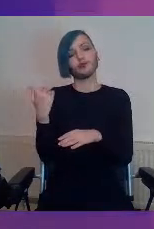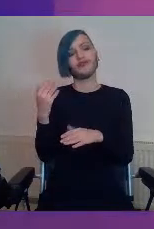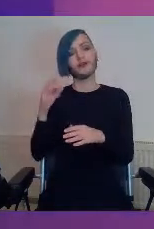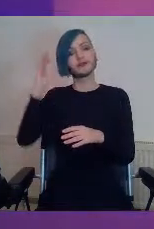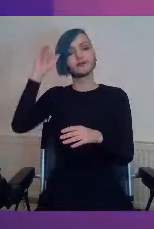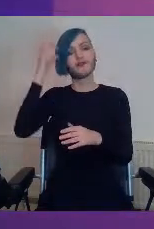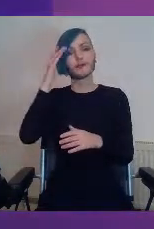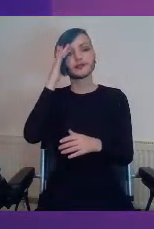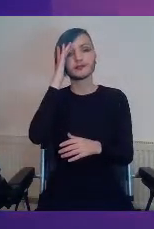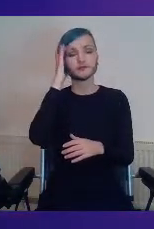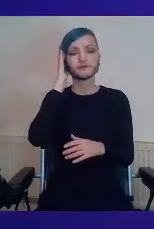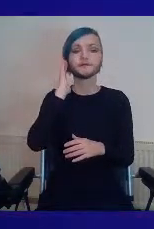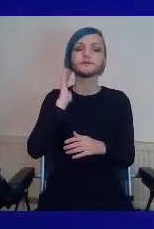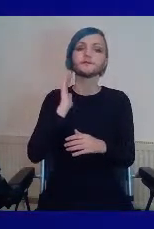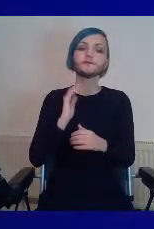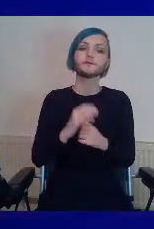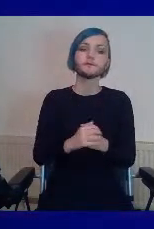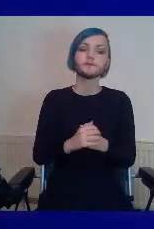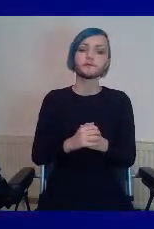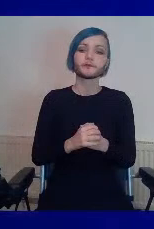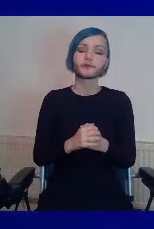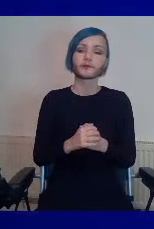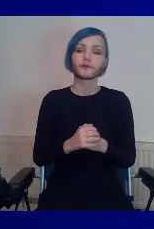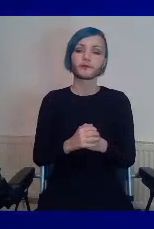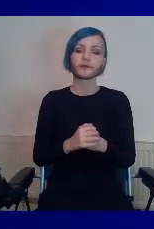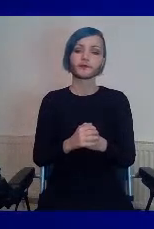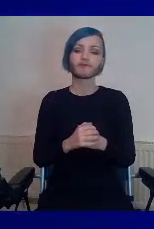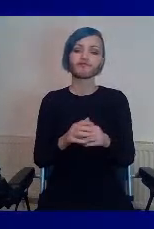Poland. Also, when Vitalina was